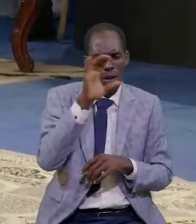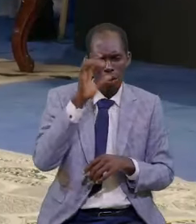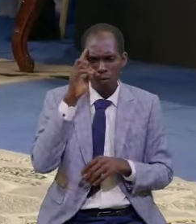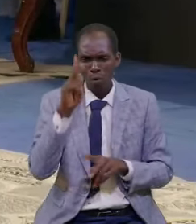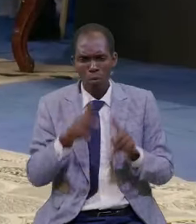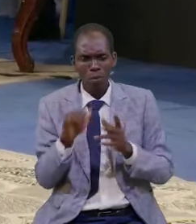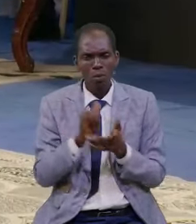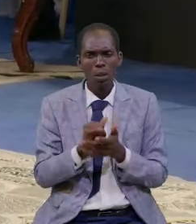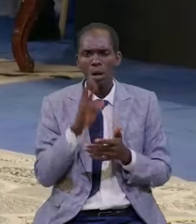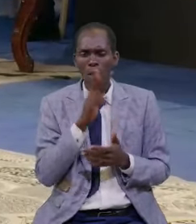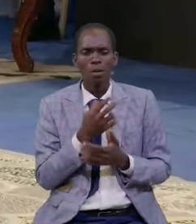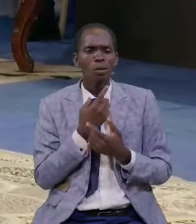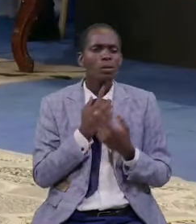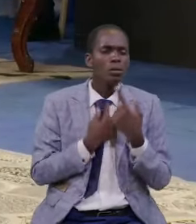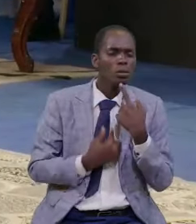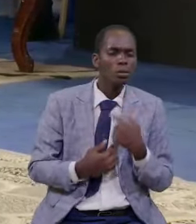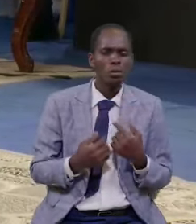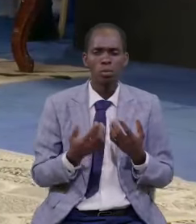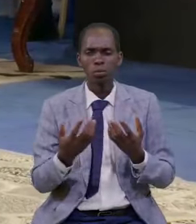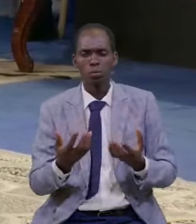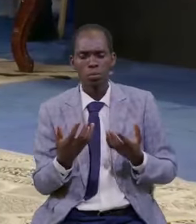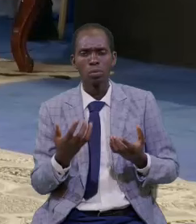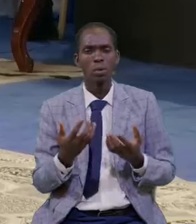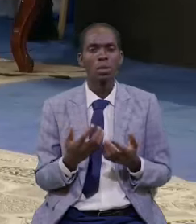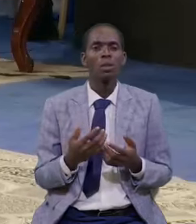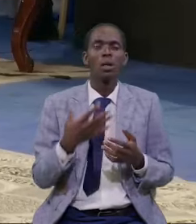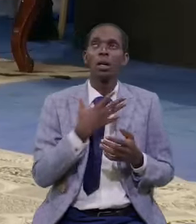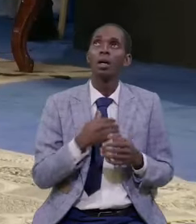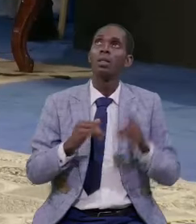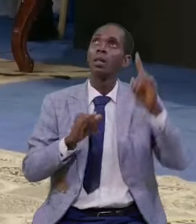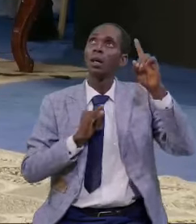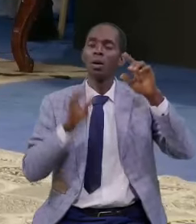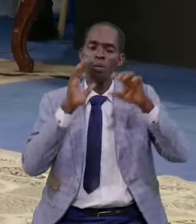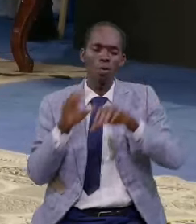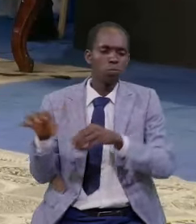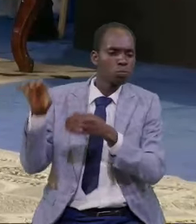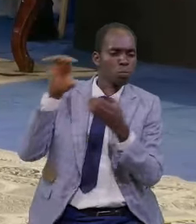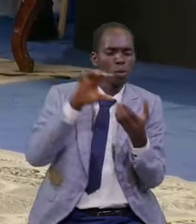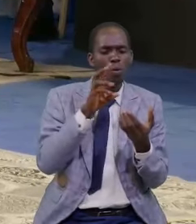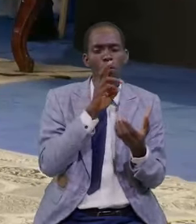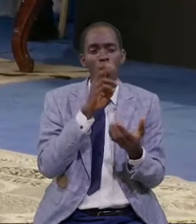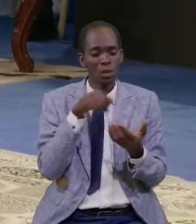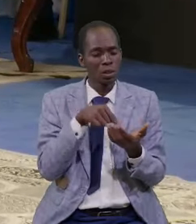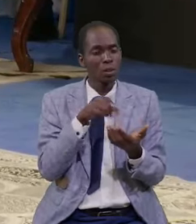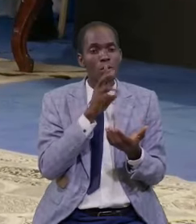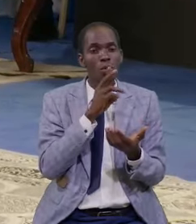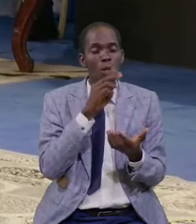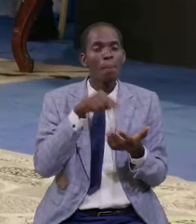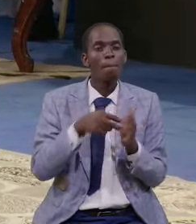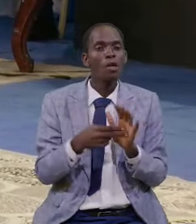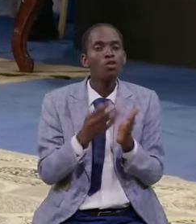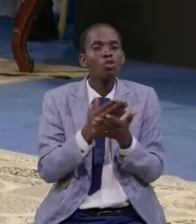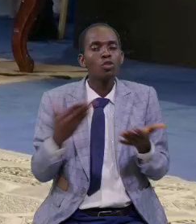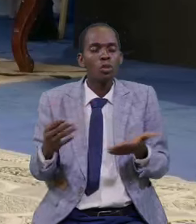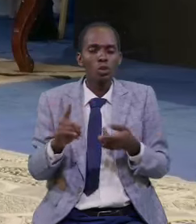water on them. Water represents something refreshing, something